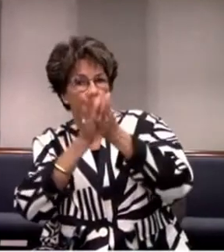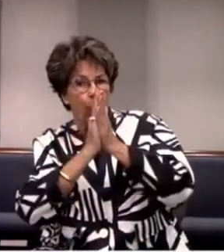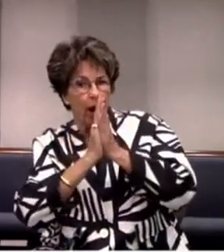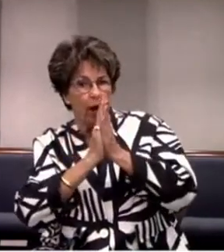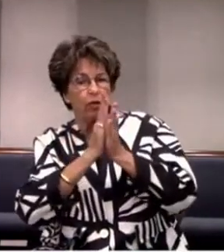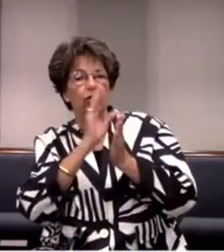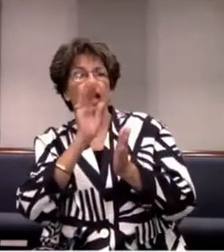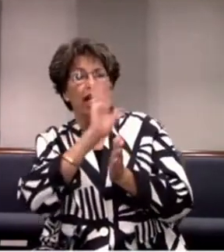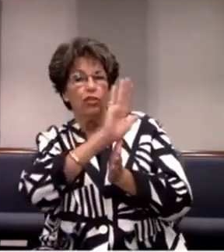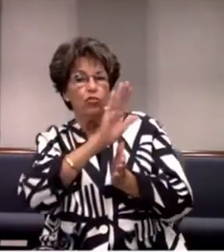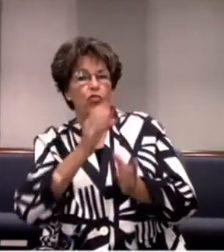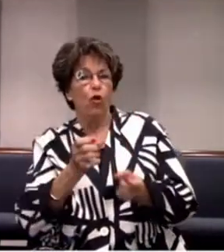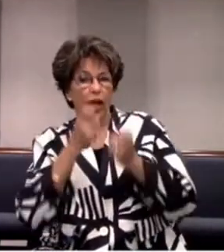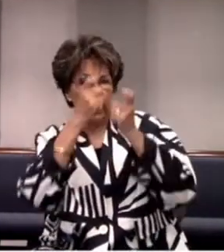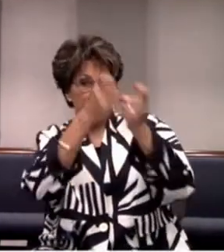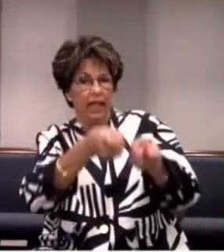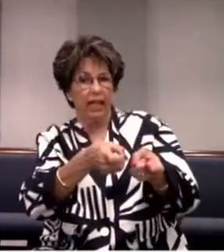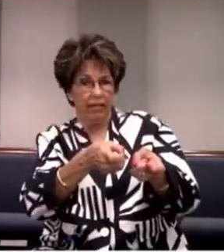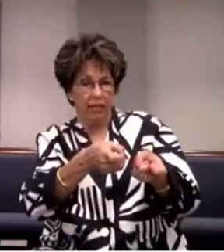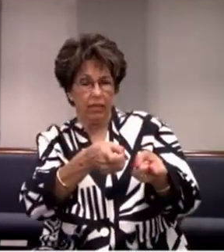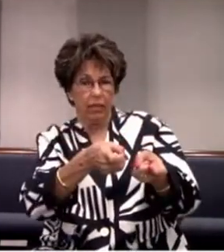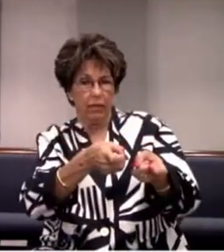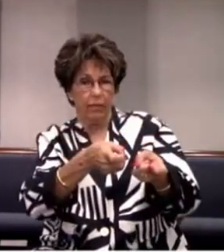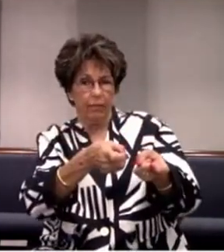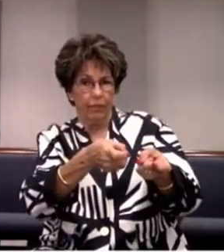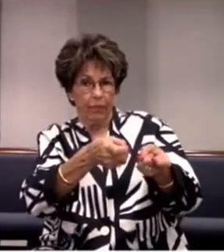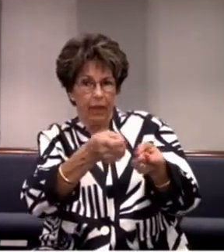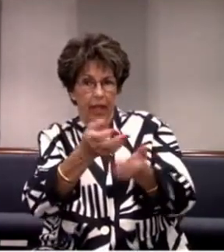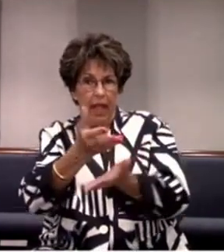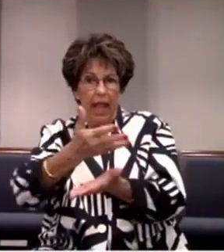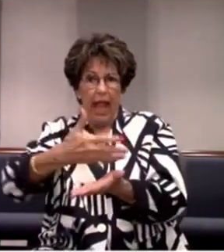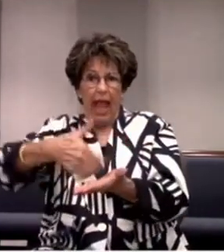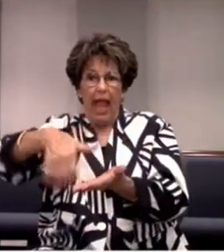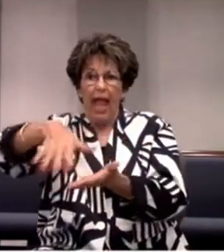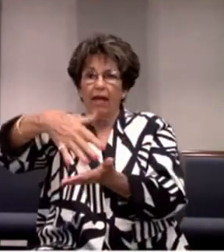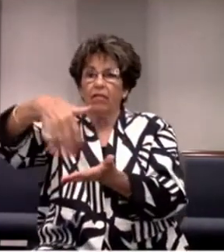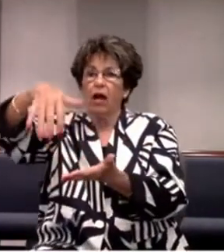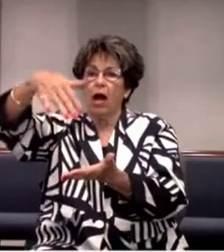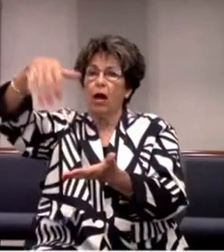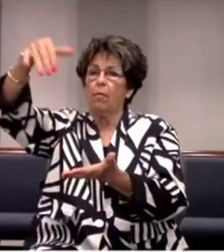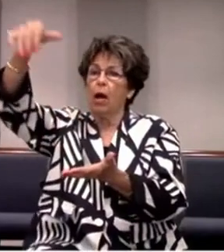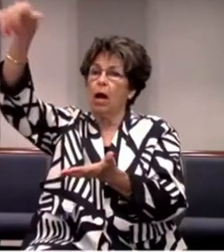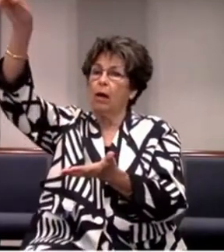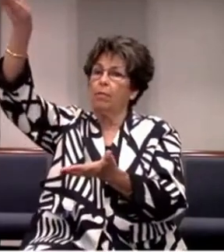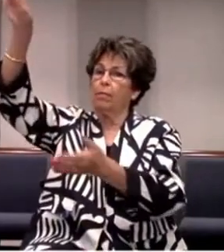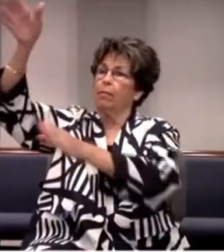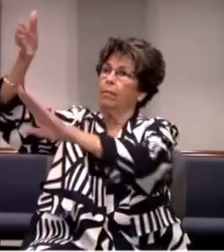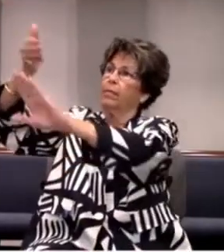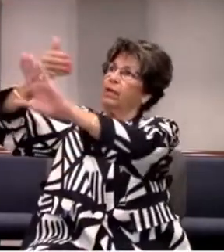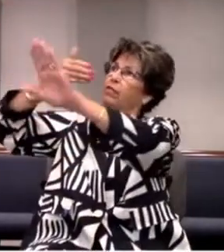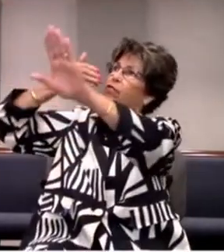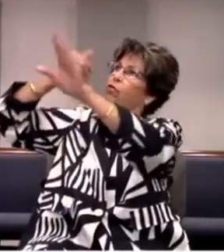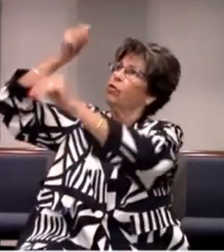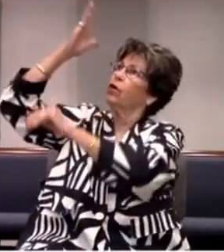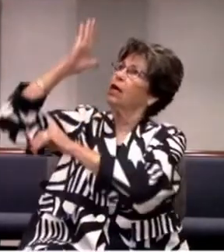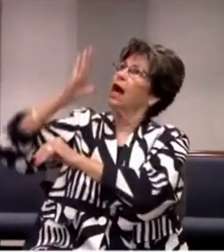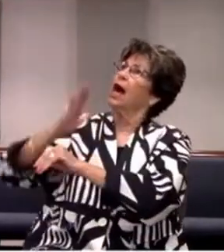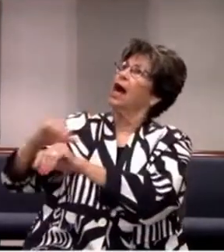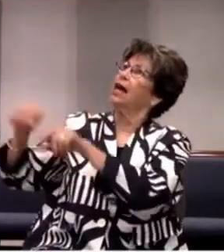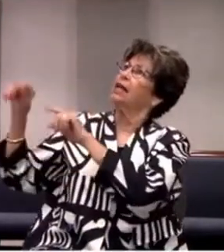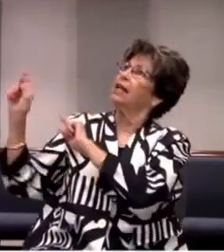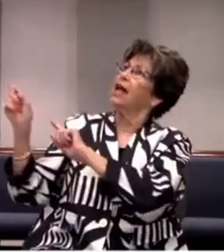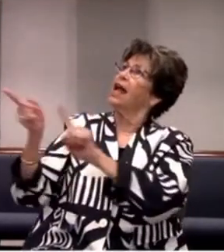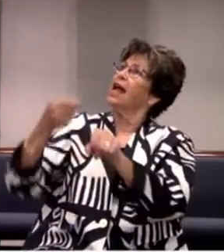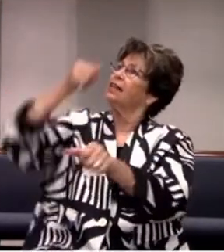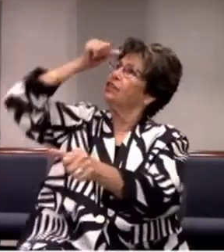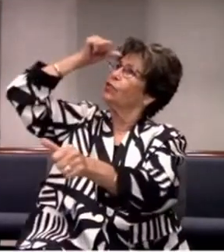thine alms are come up for a memorial before God," right? All of